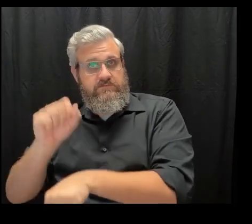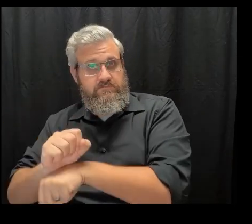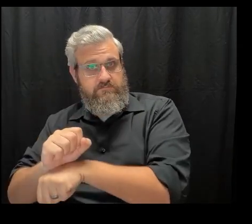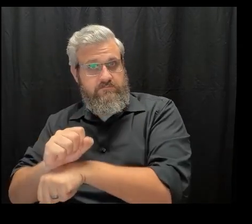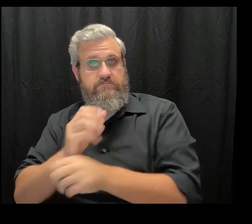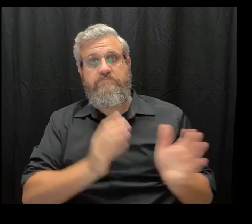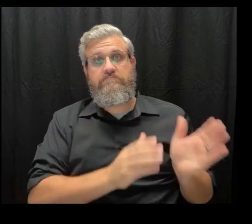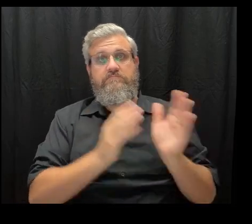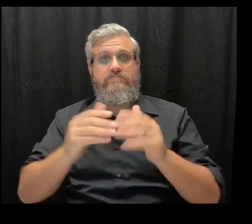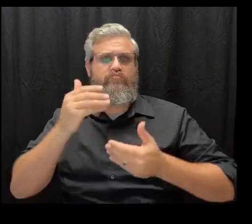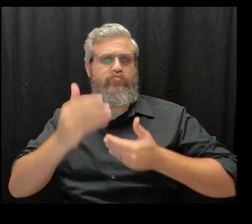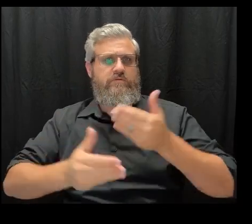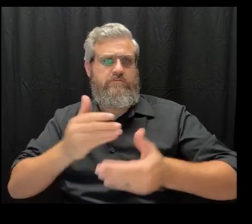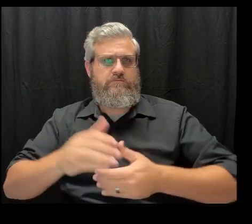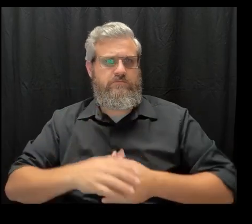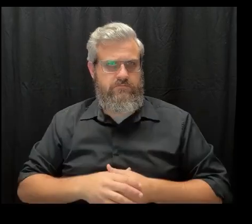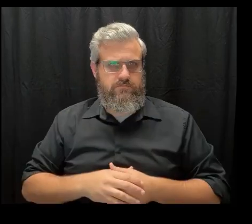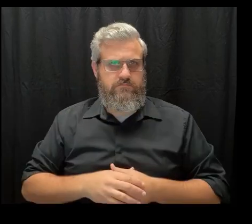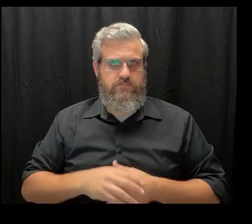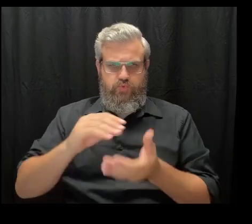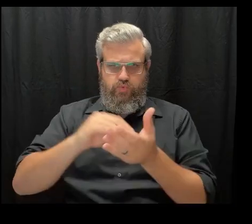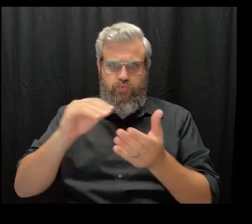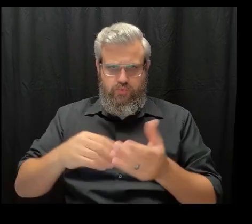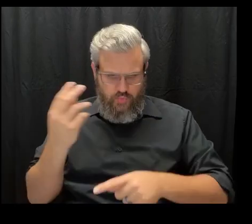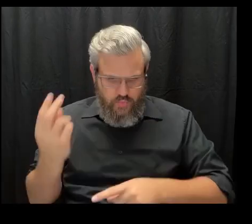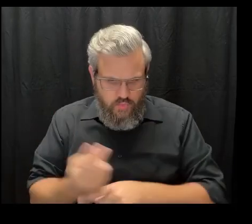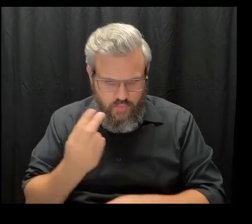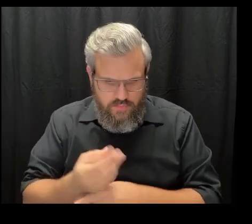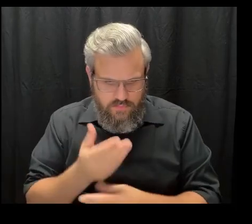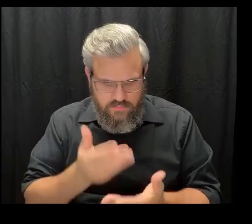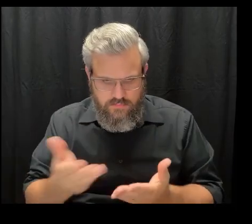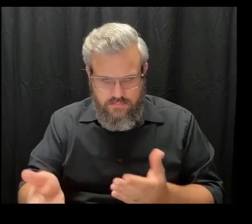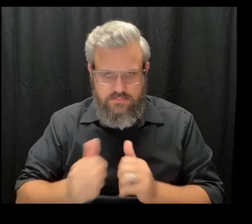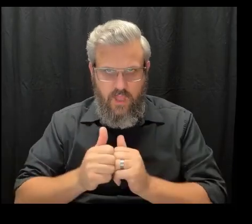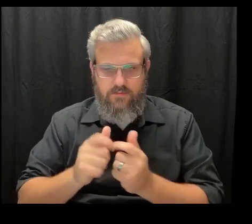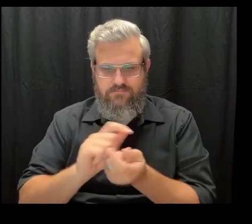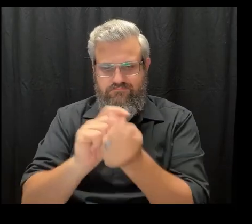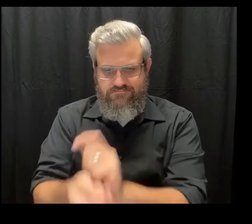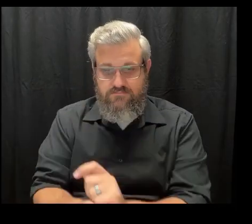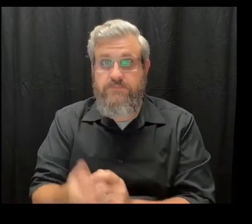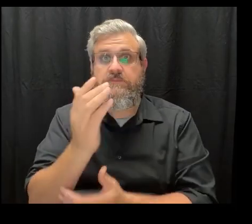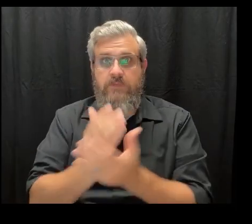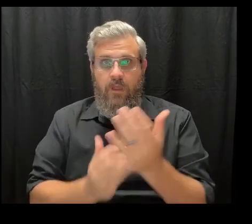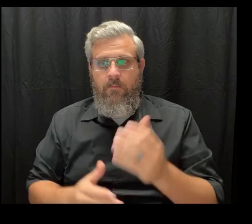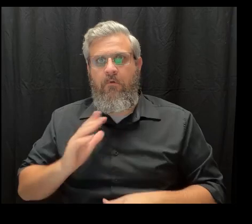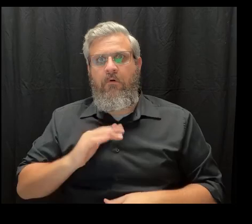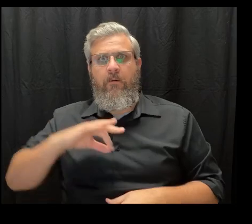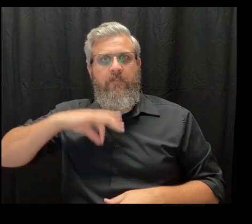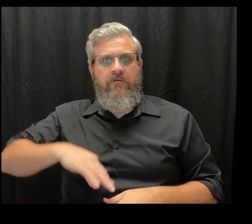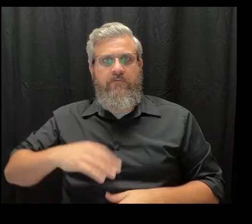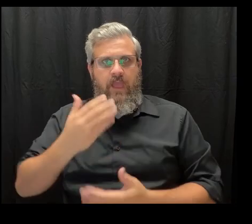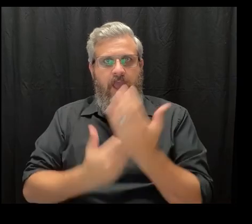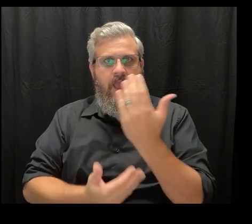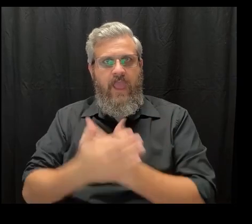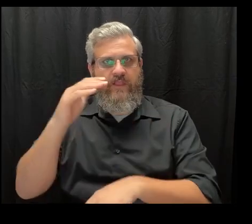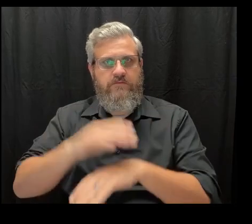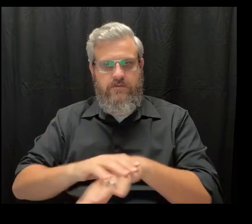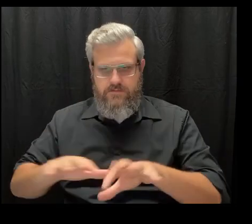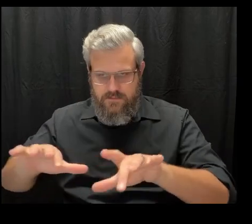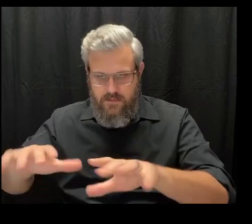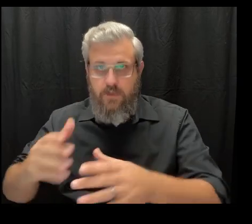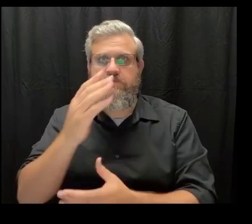process, change how students engage with the material. Some may benefit from hands-on activities, while others prefer visual